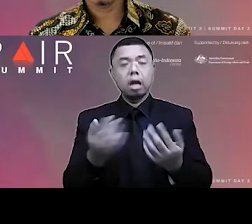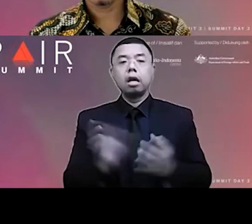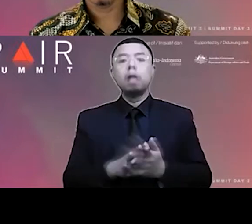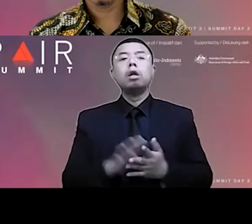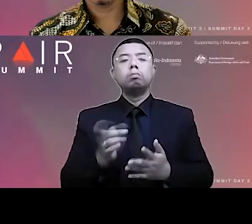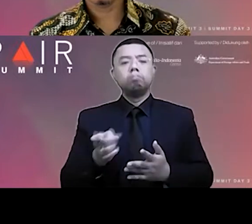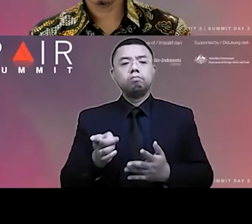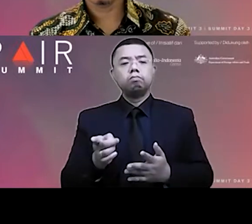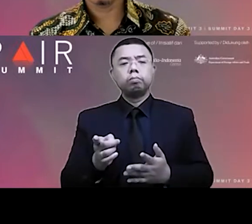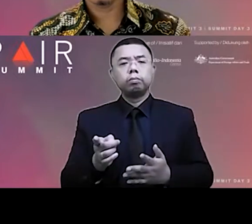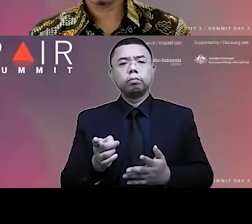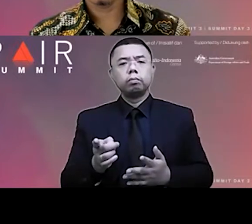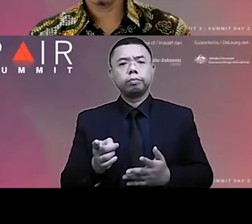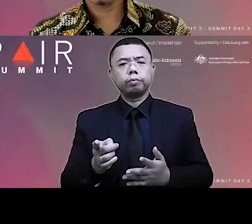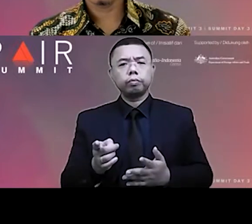can